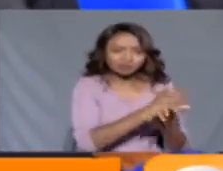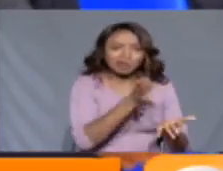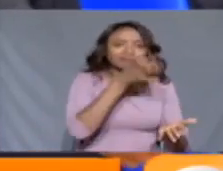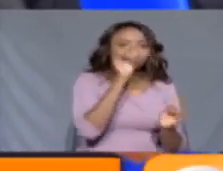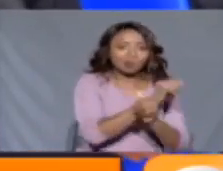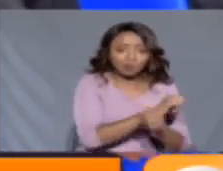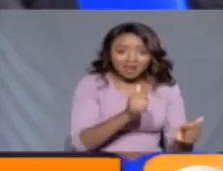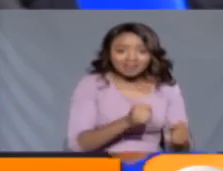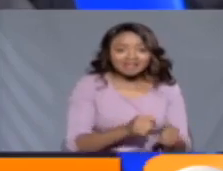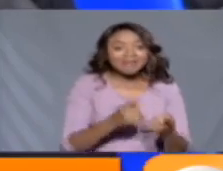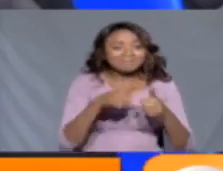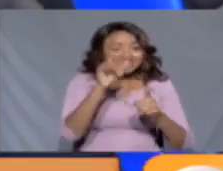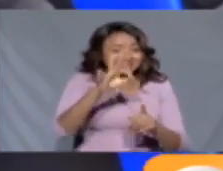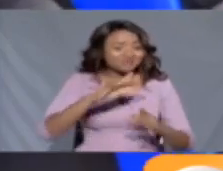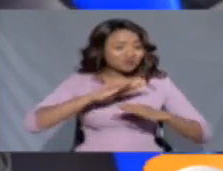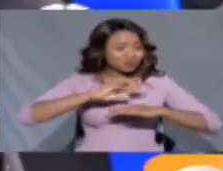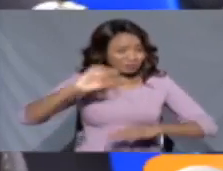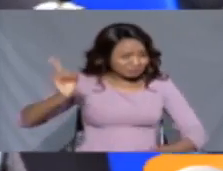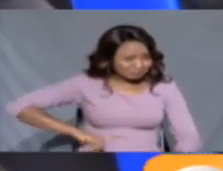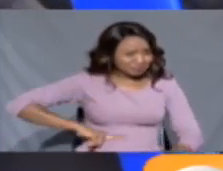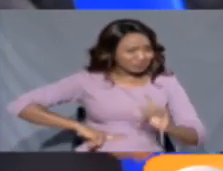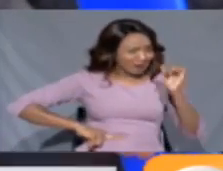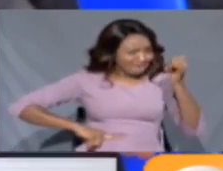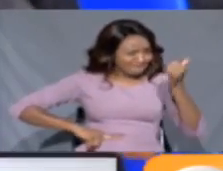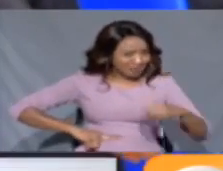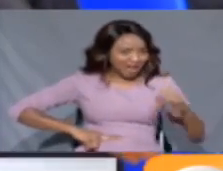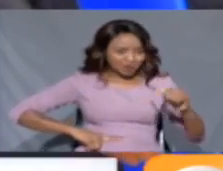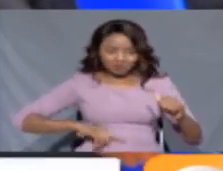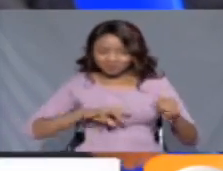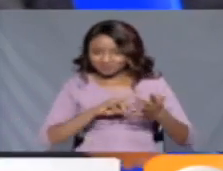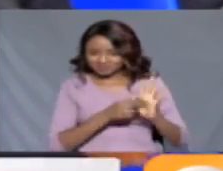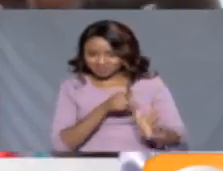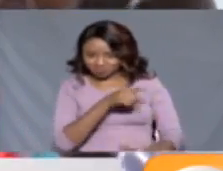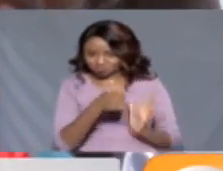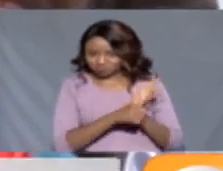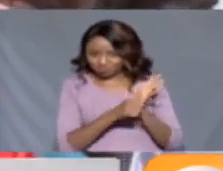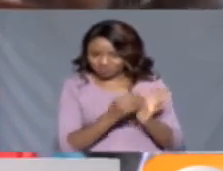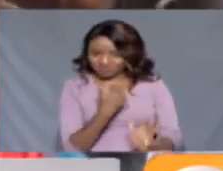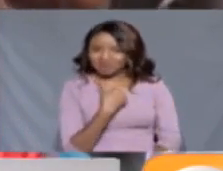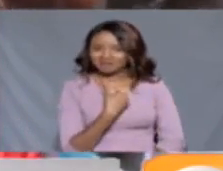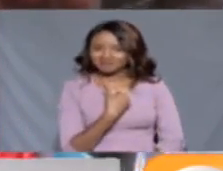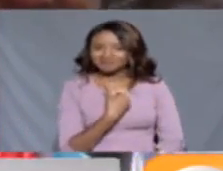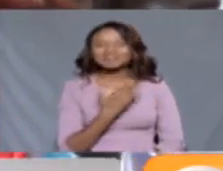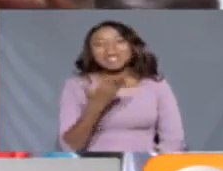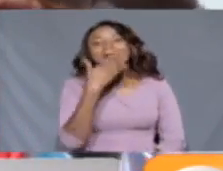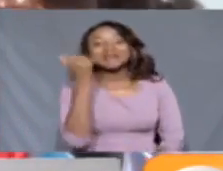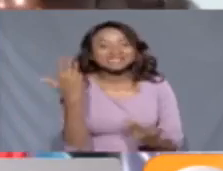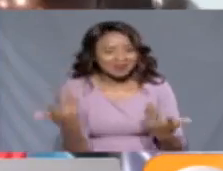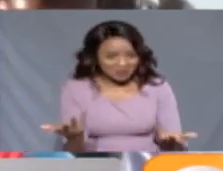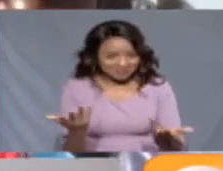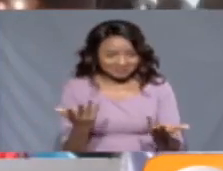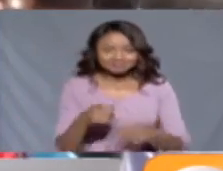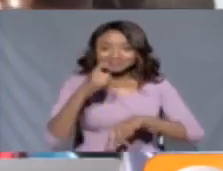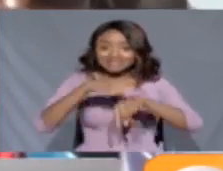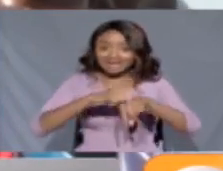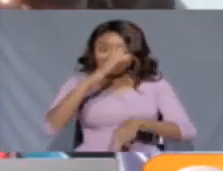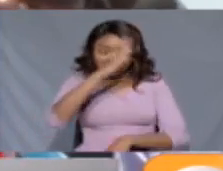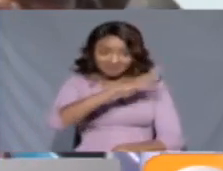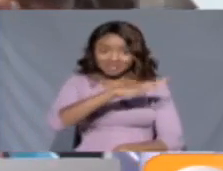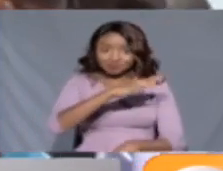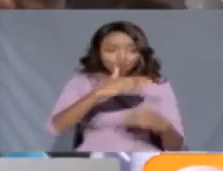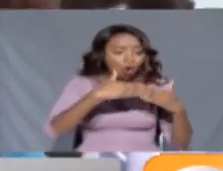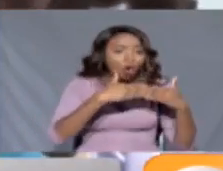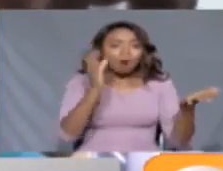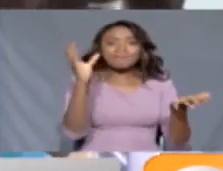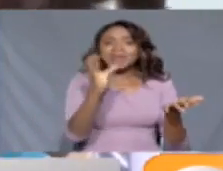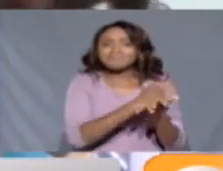if you are not satisfied with beer for 3 whole hours, then there's a problem with you. Ni heri wafungue ba mchana, tulewe mchana, ili usiku tupatikane